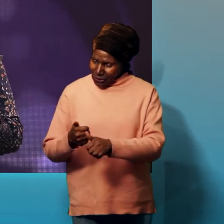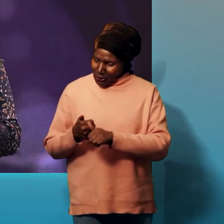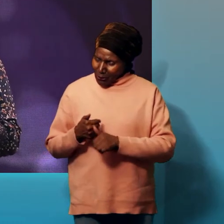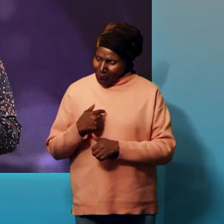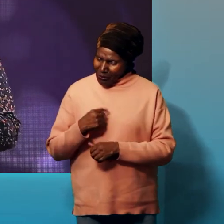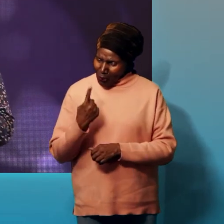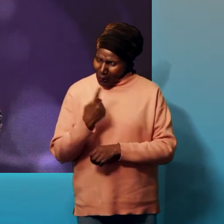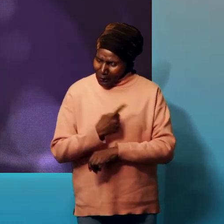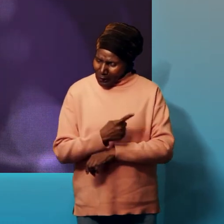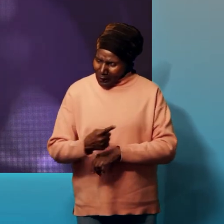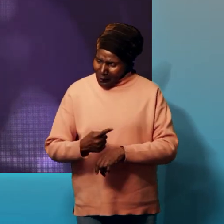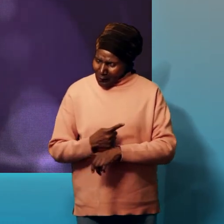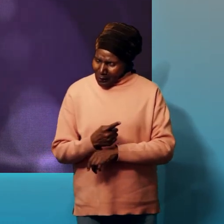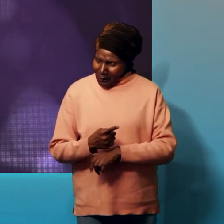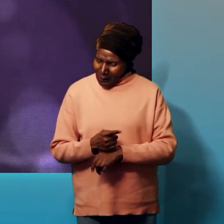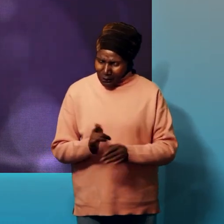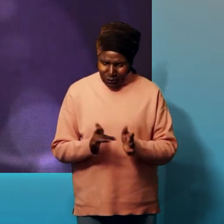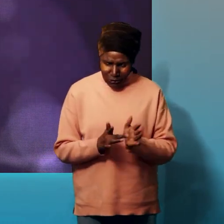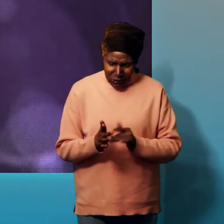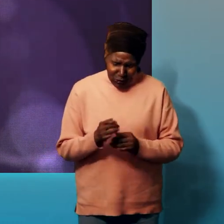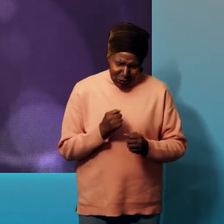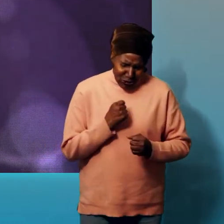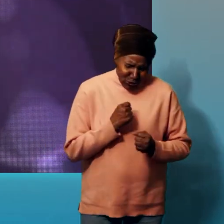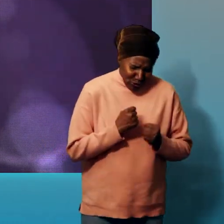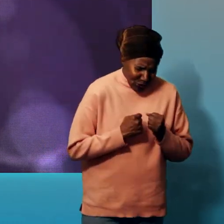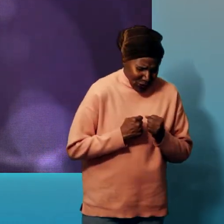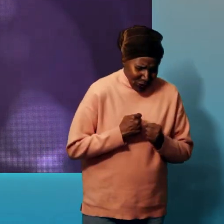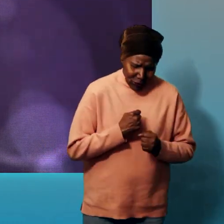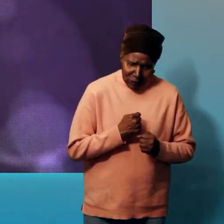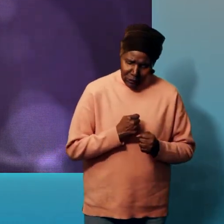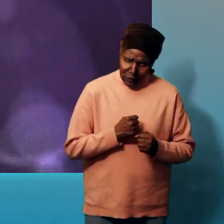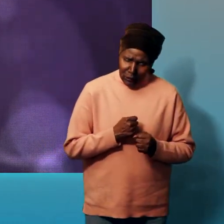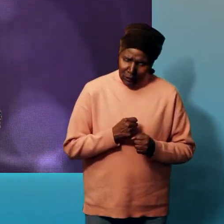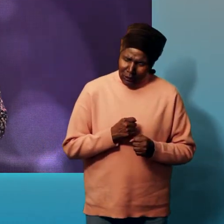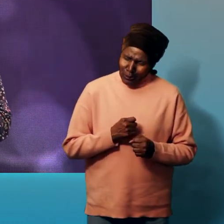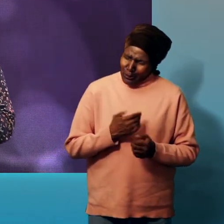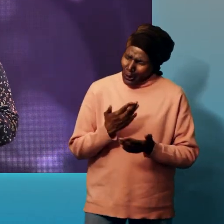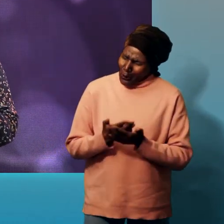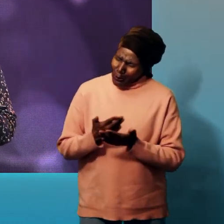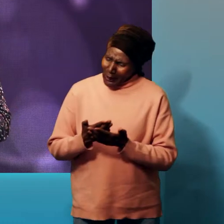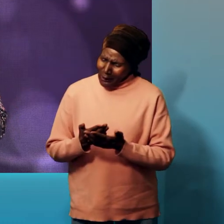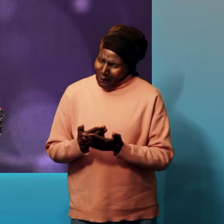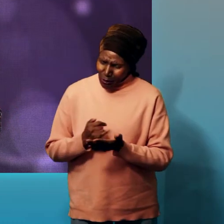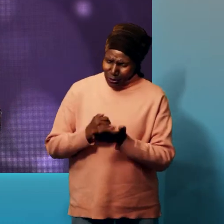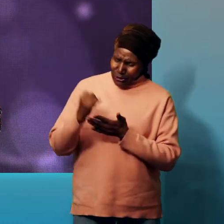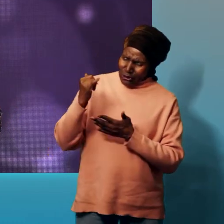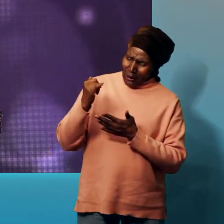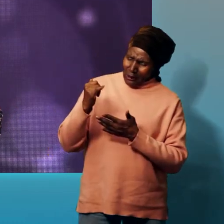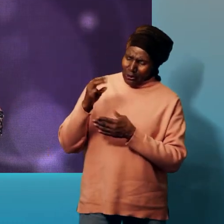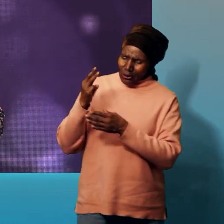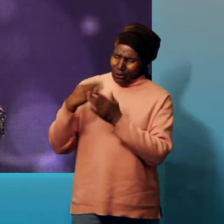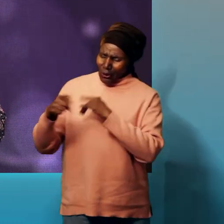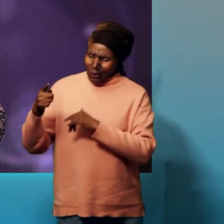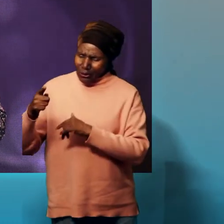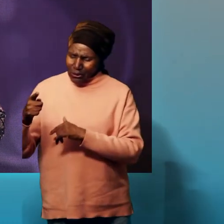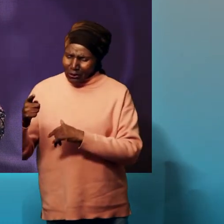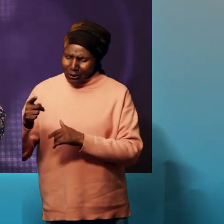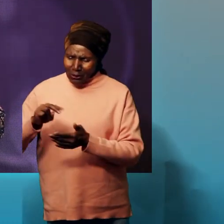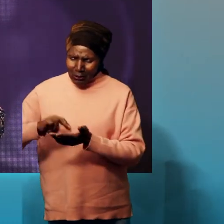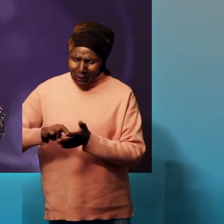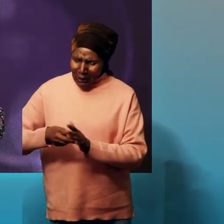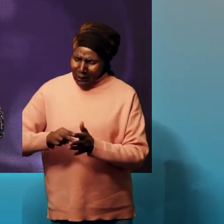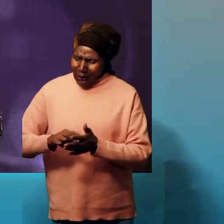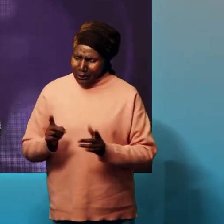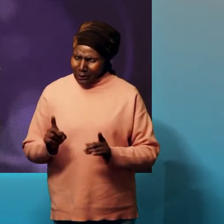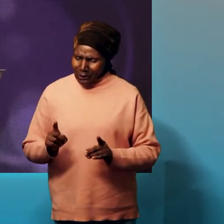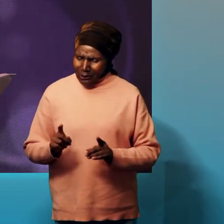to go or not, to obey God the Father or not. His arrest, his trial, his torture,